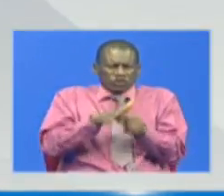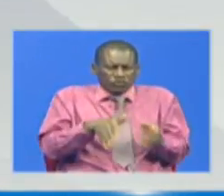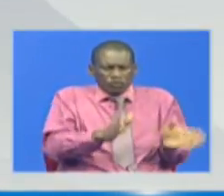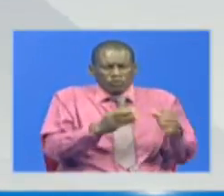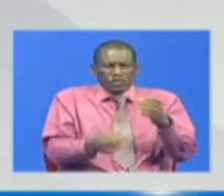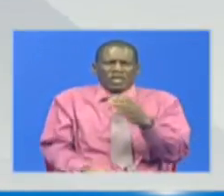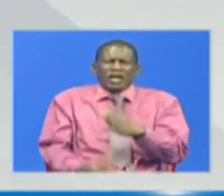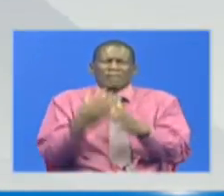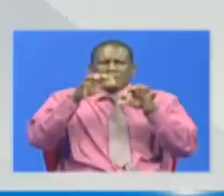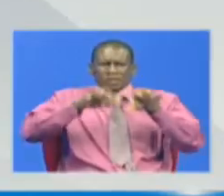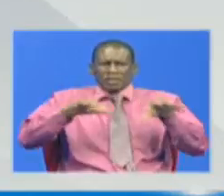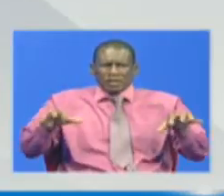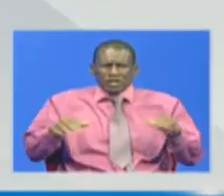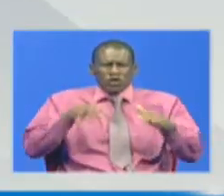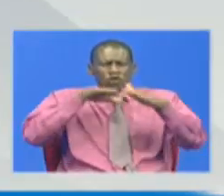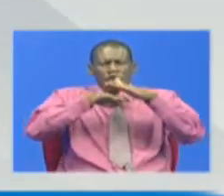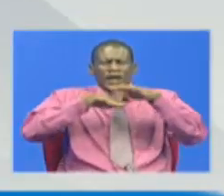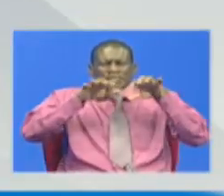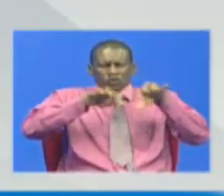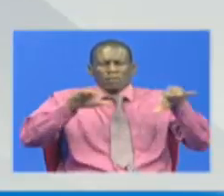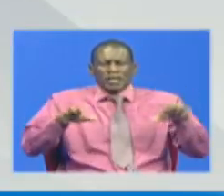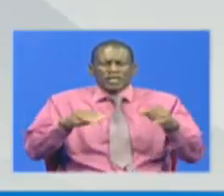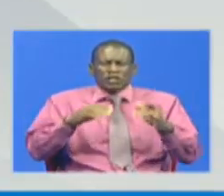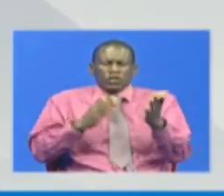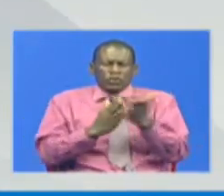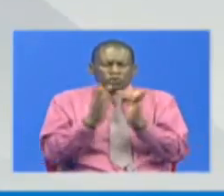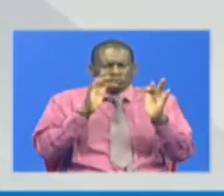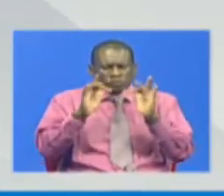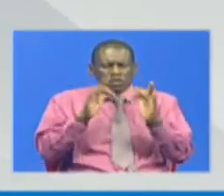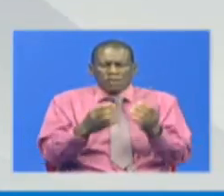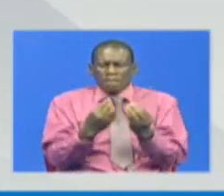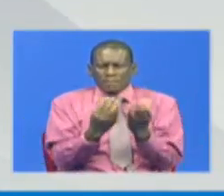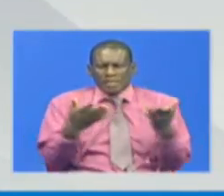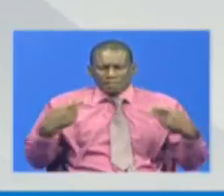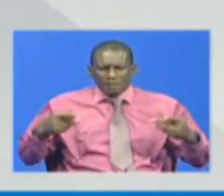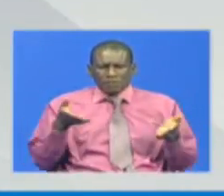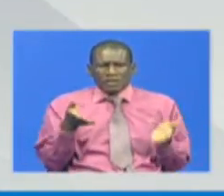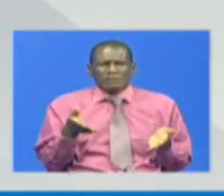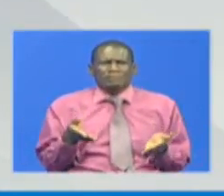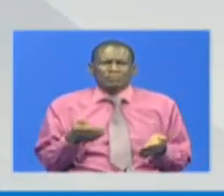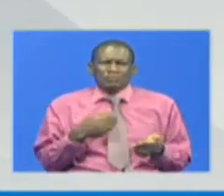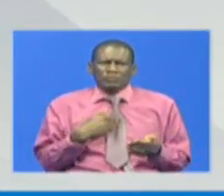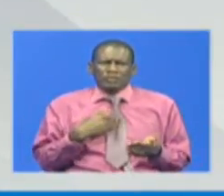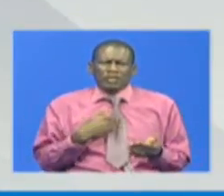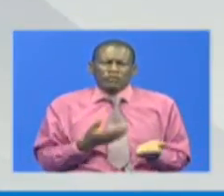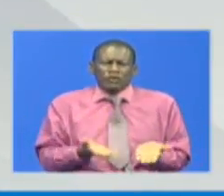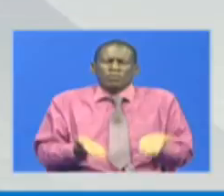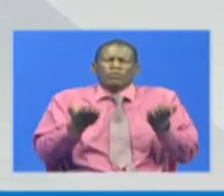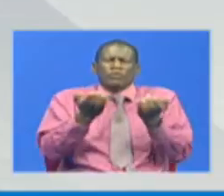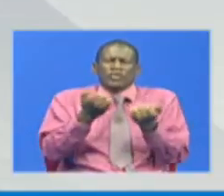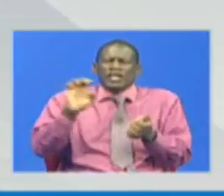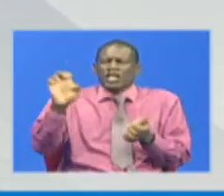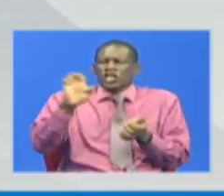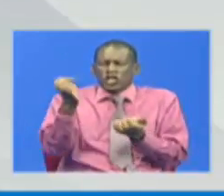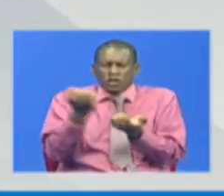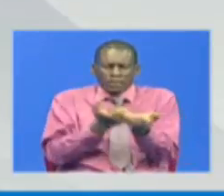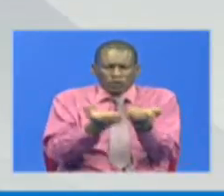of marketing, for access to market online. We are seeing many people, you know, have increased e-commerce